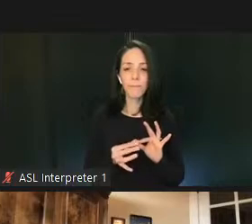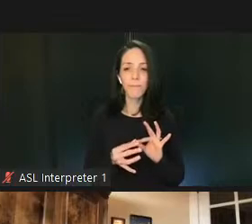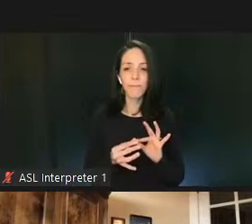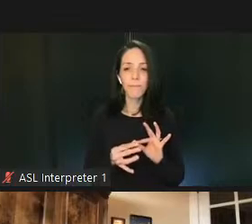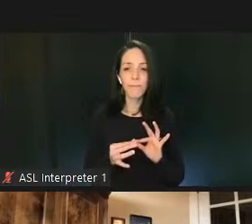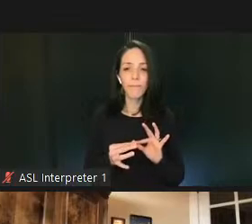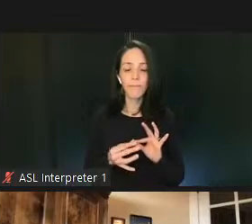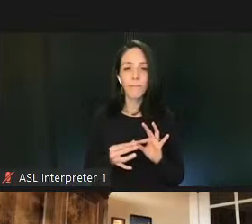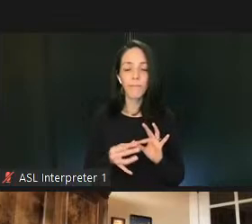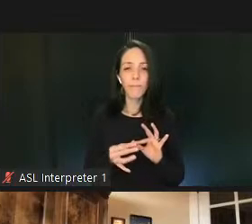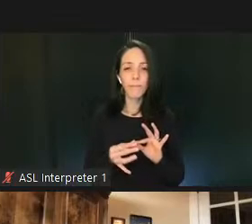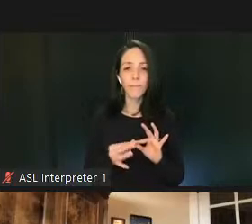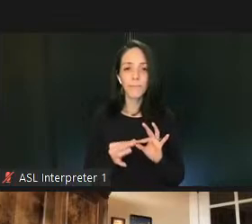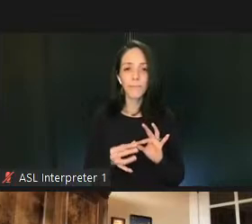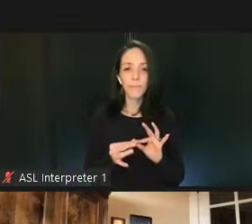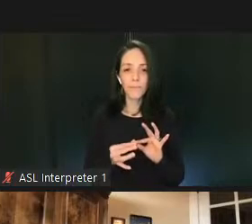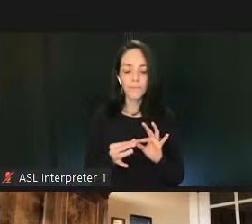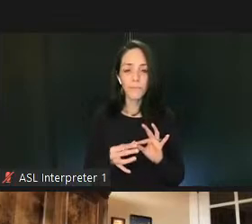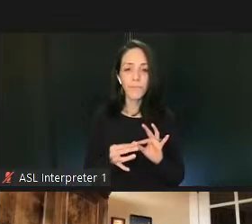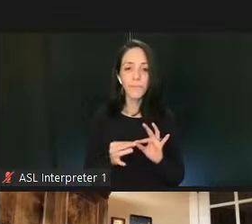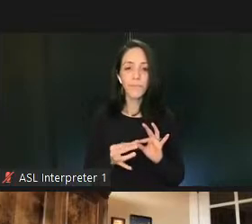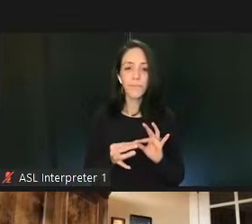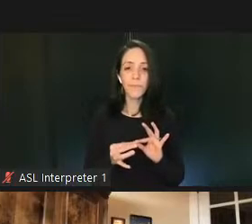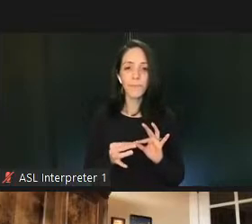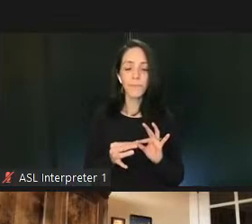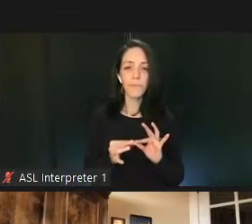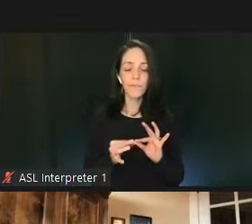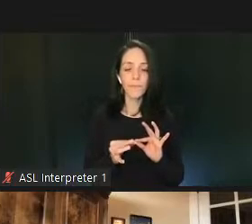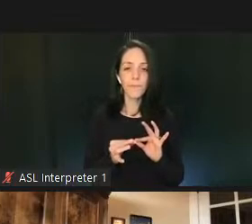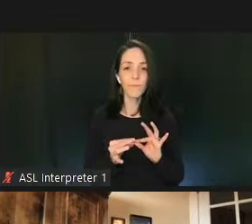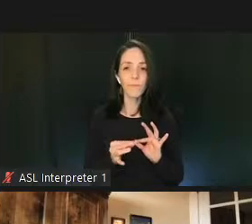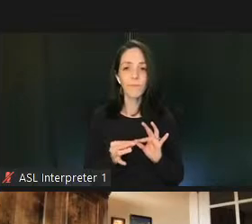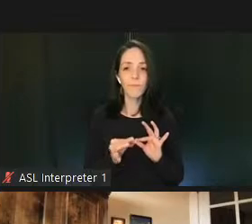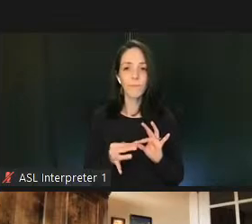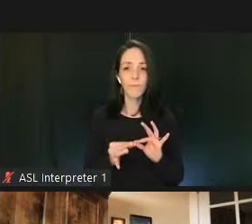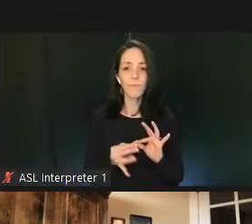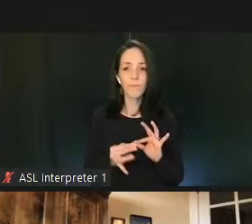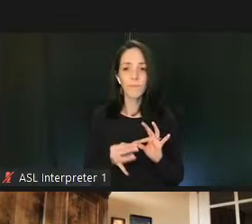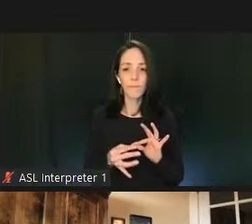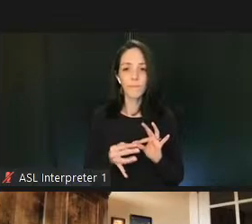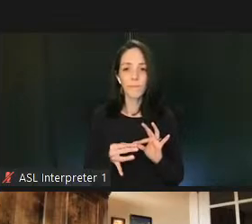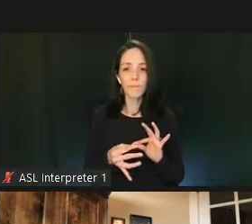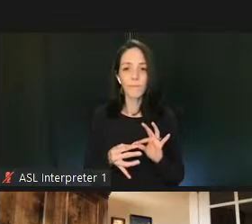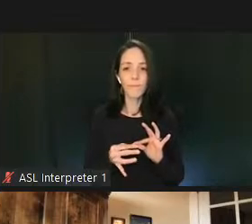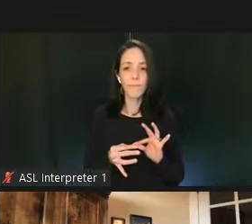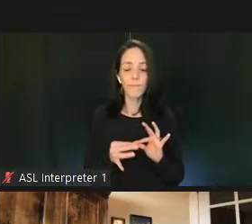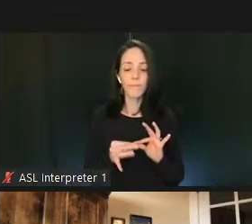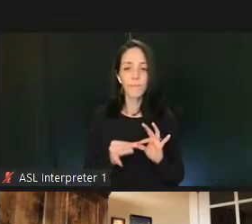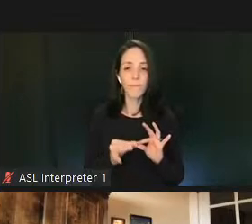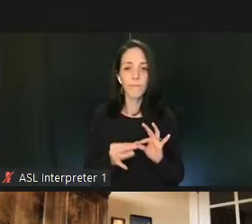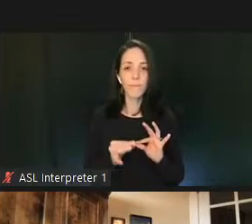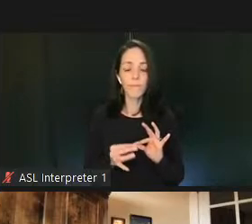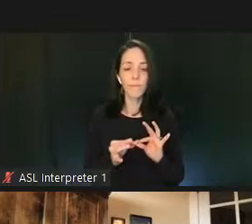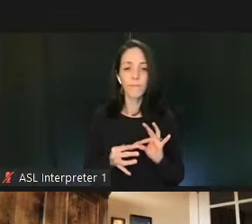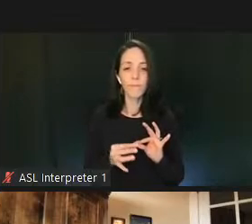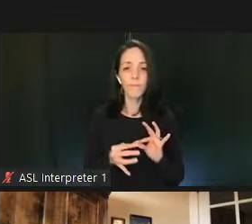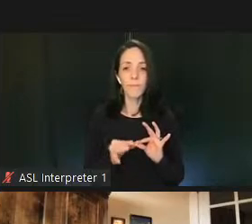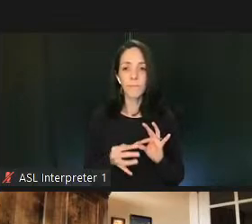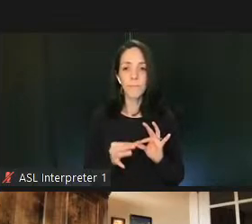desea de que se le envíen la presentación, se le puede hacer accesible por correo